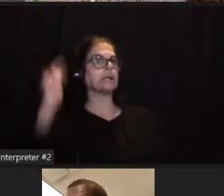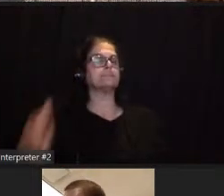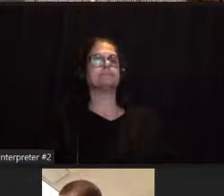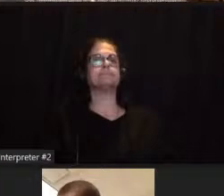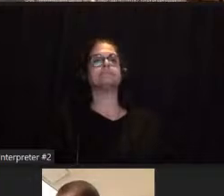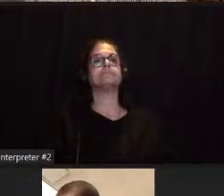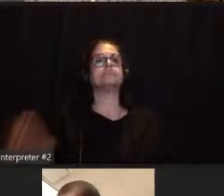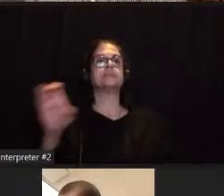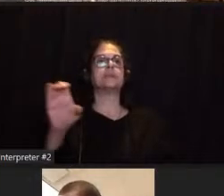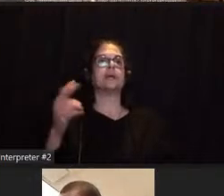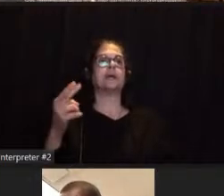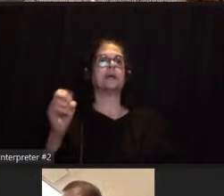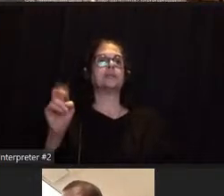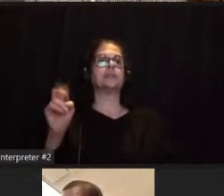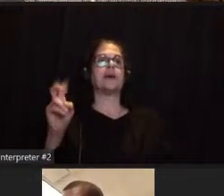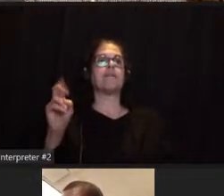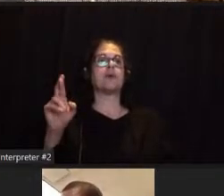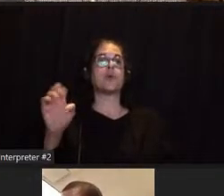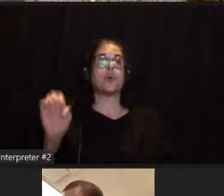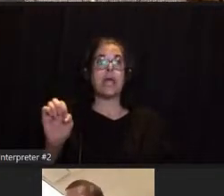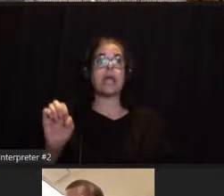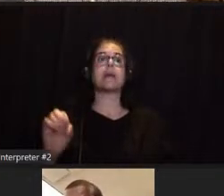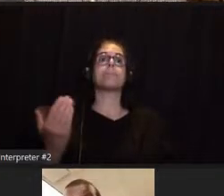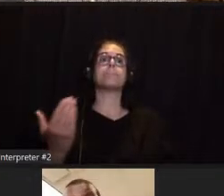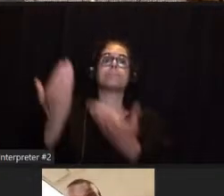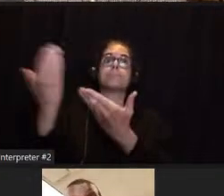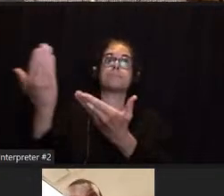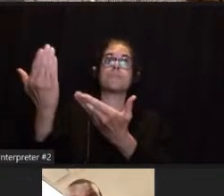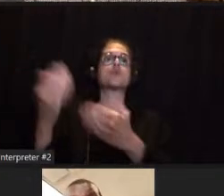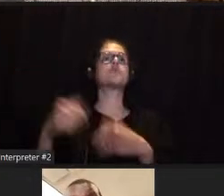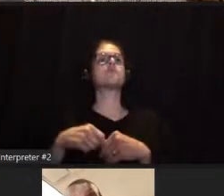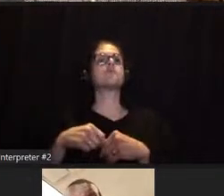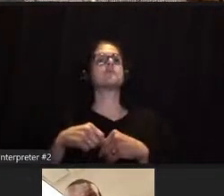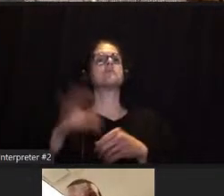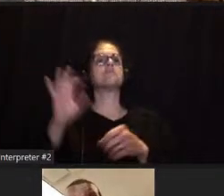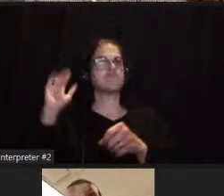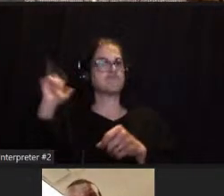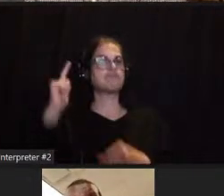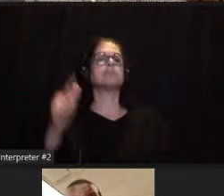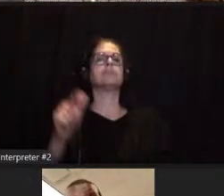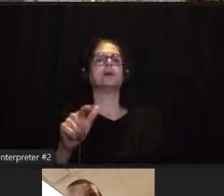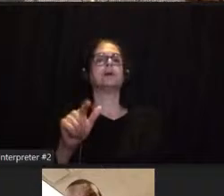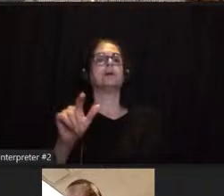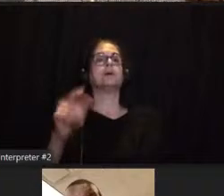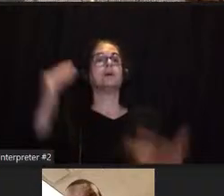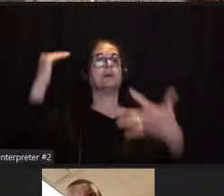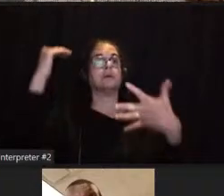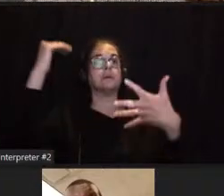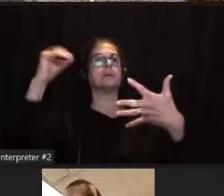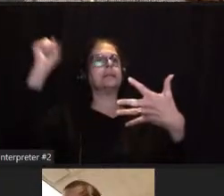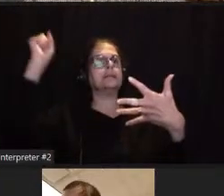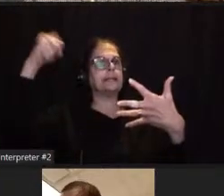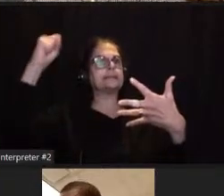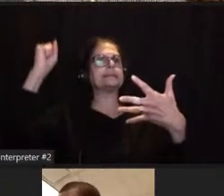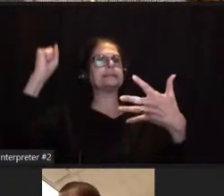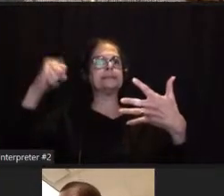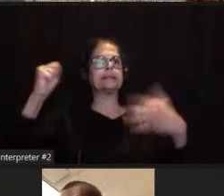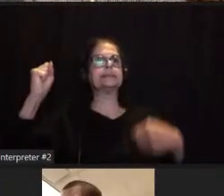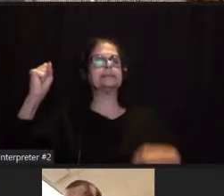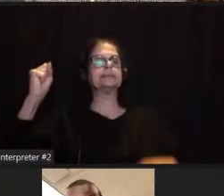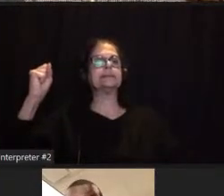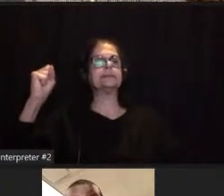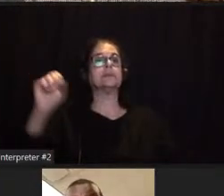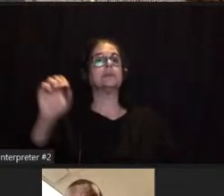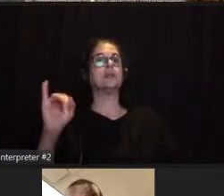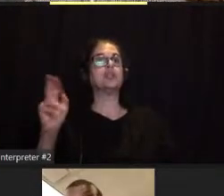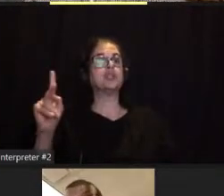by Chevrolet, seconded by Miller. I'll take a roll call vote. Judge Chevrolet? Yes. Director Miller? Yes. Director